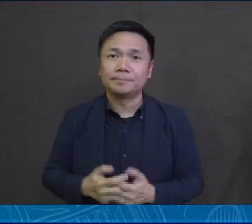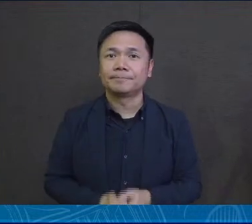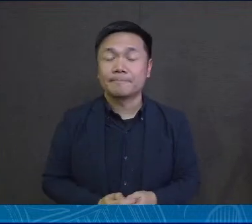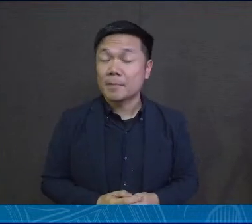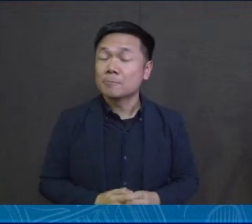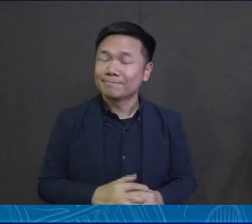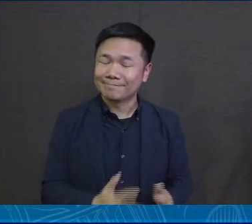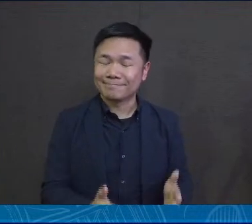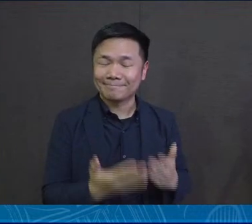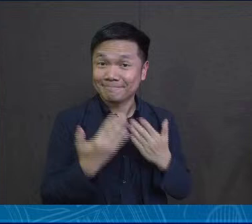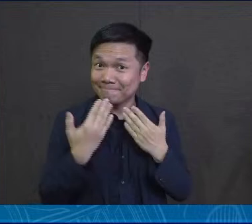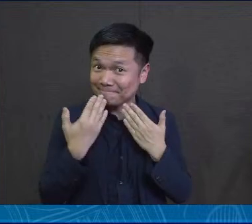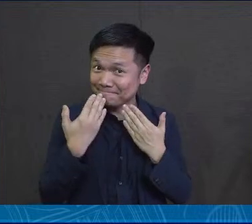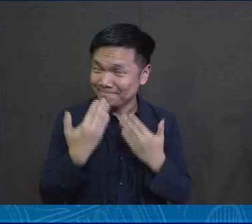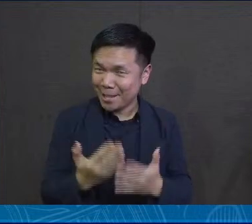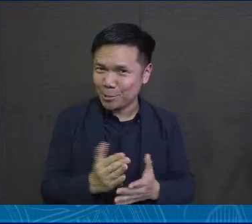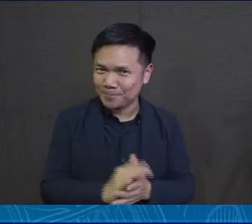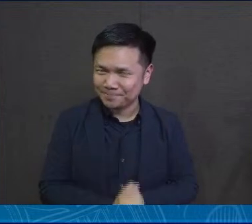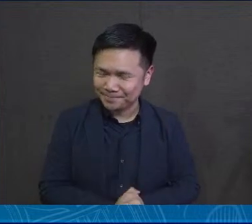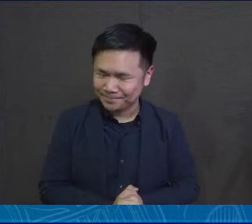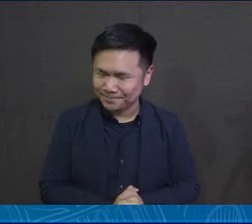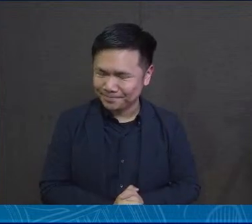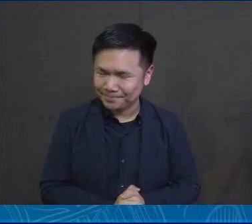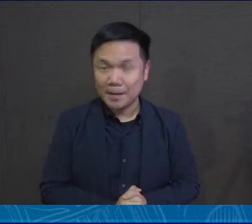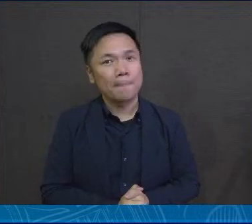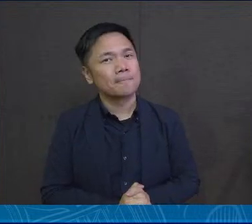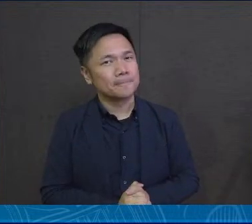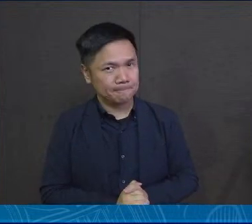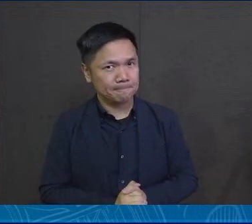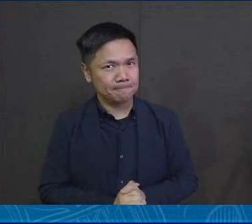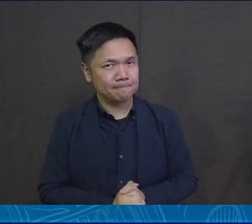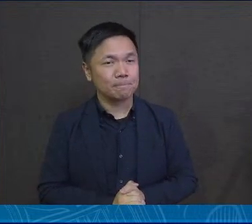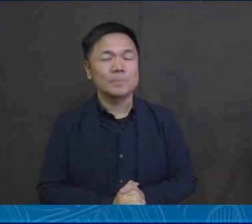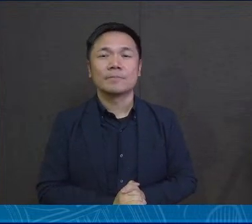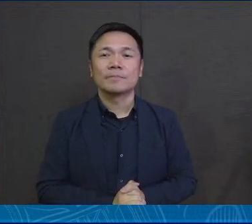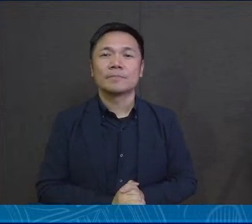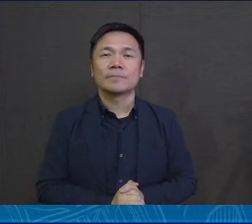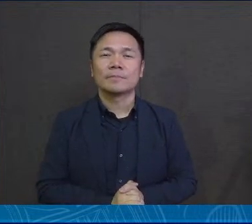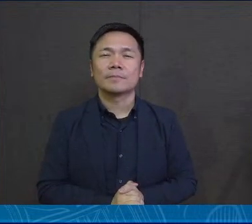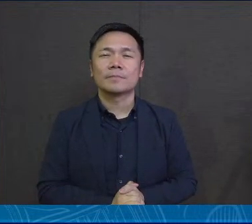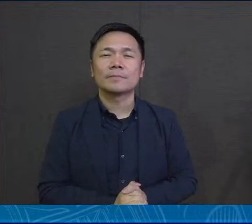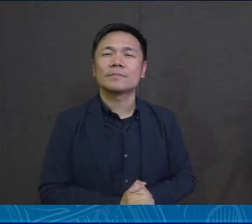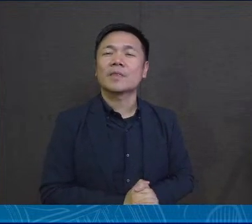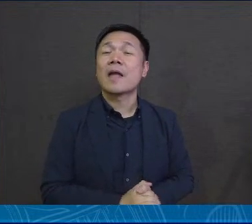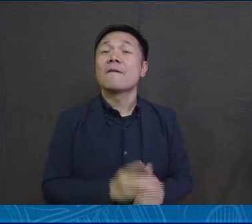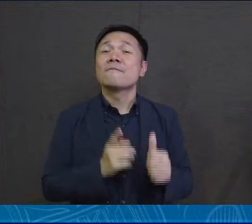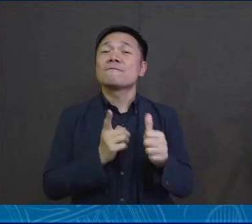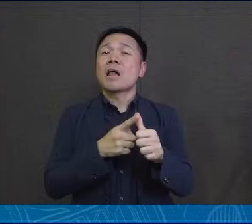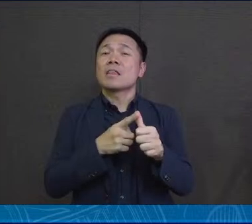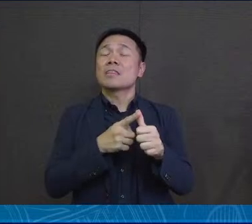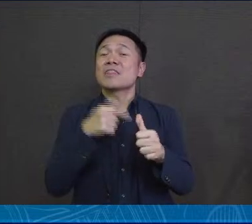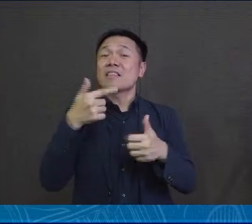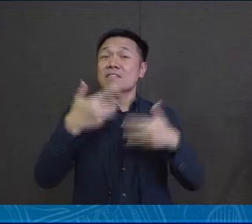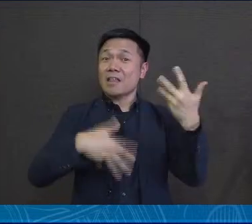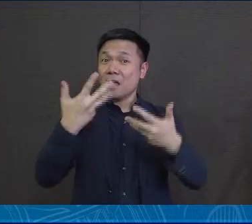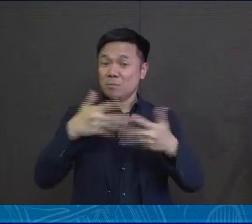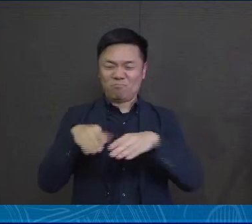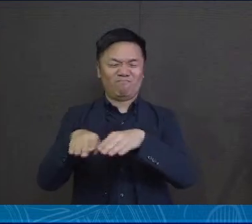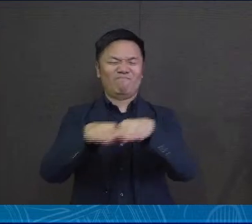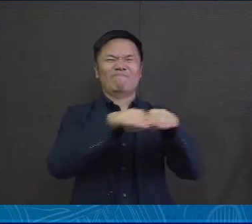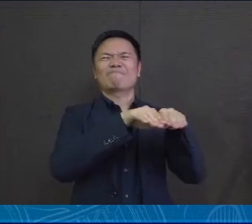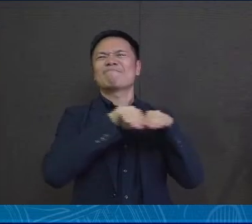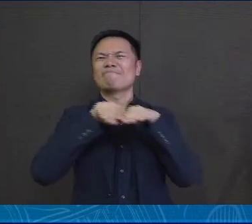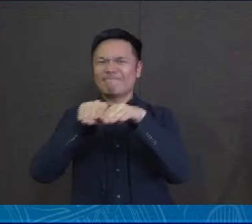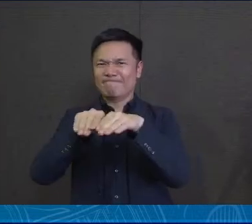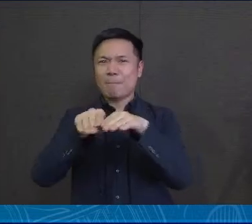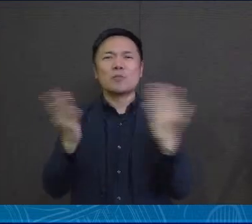out first, there is a need for interoperability of data